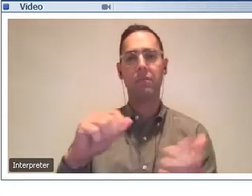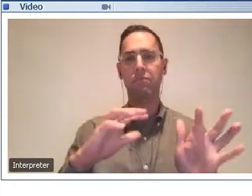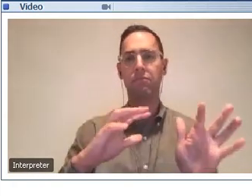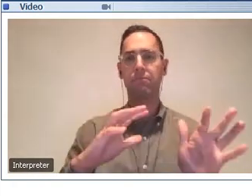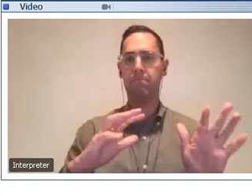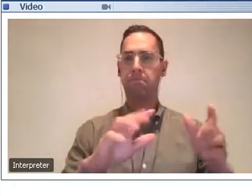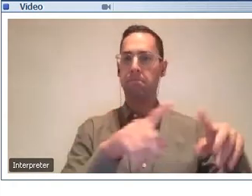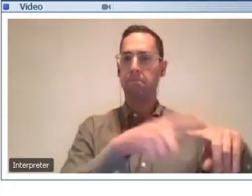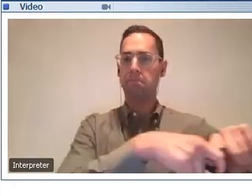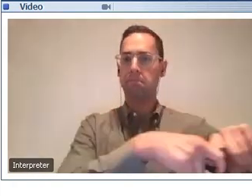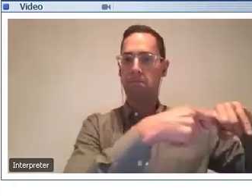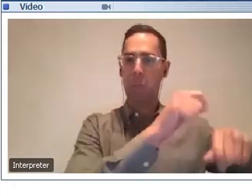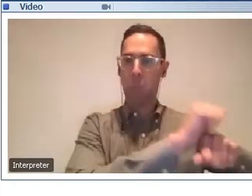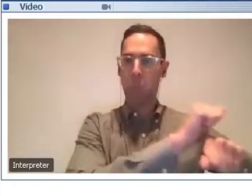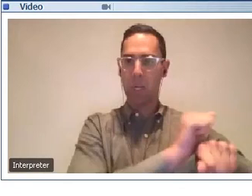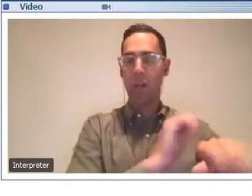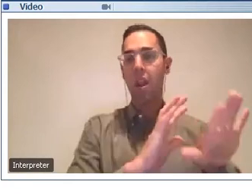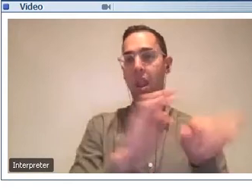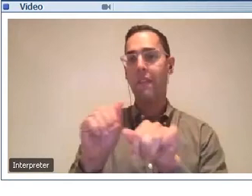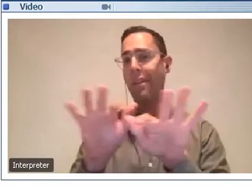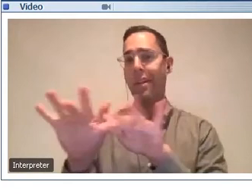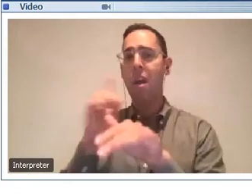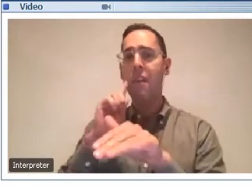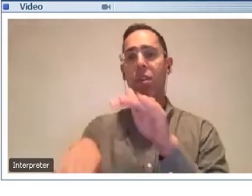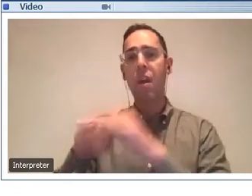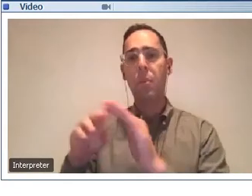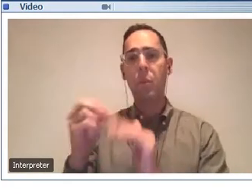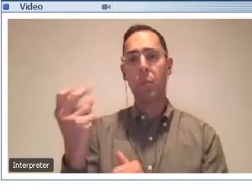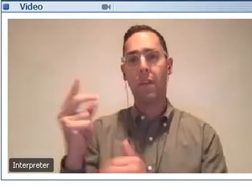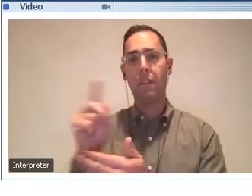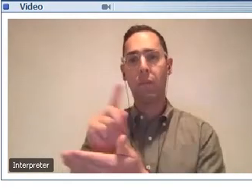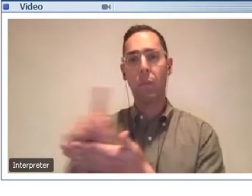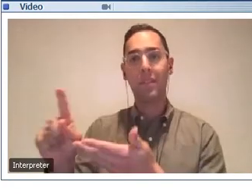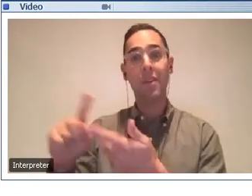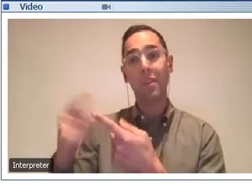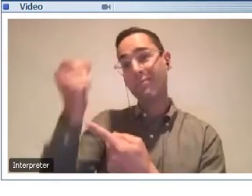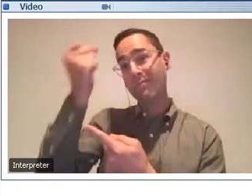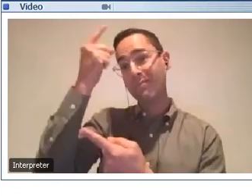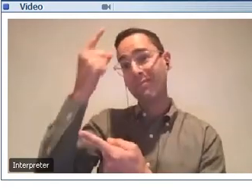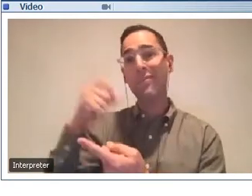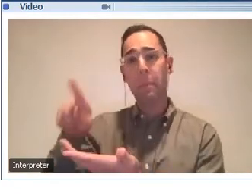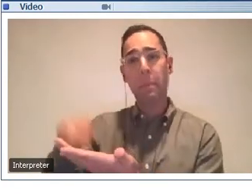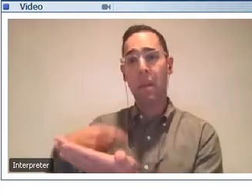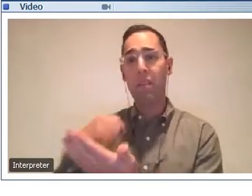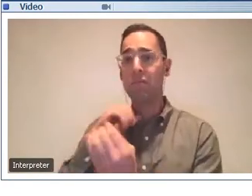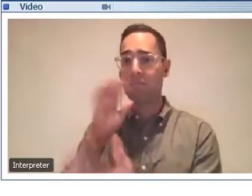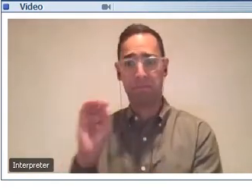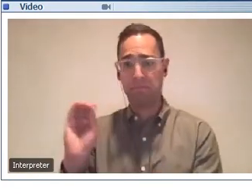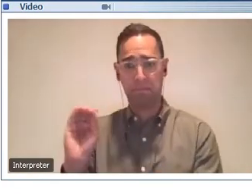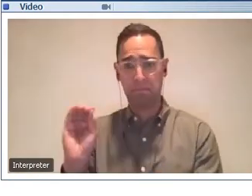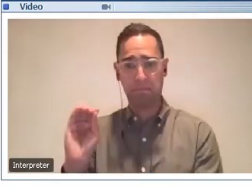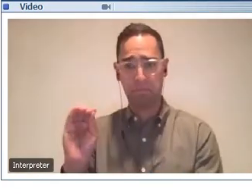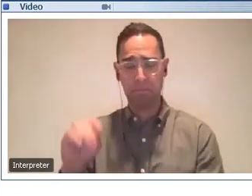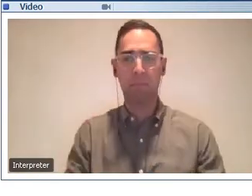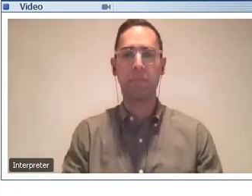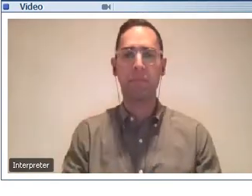three situations that I discussed earlier. The Family and Medical Leave Act is really important. It provides workers with